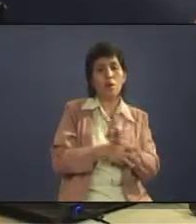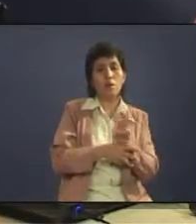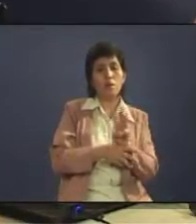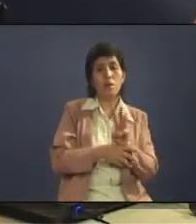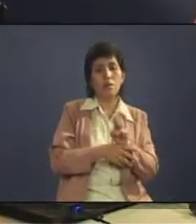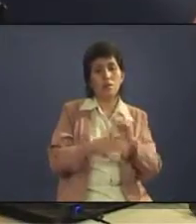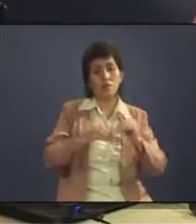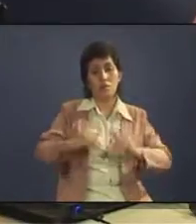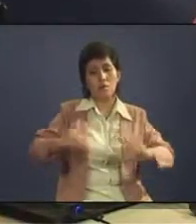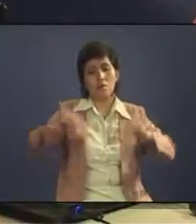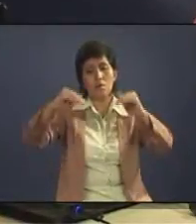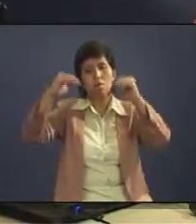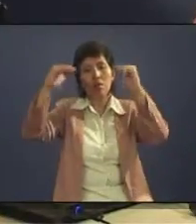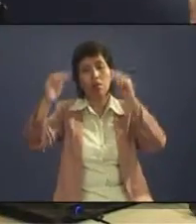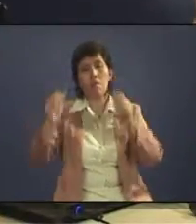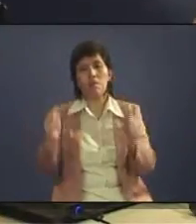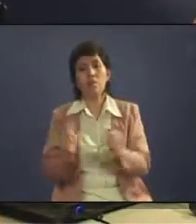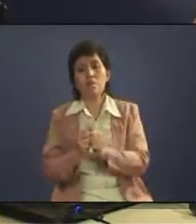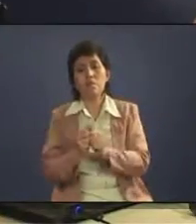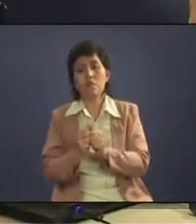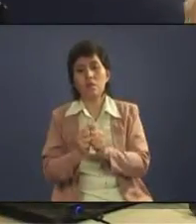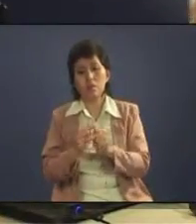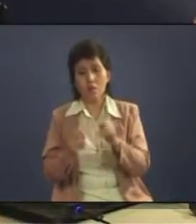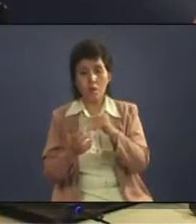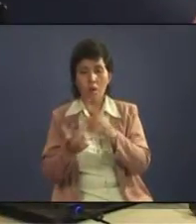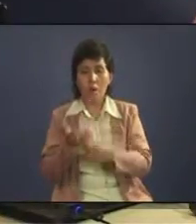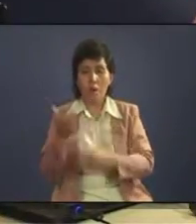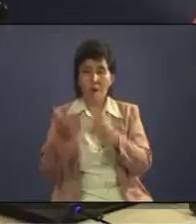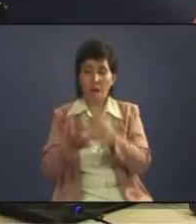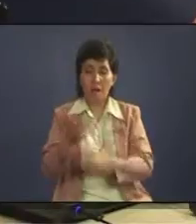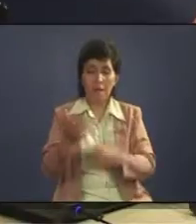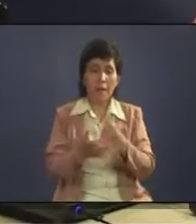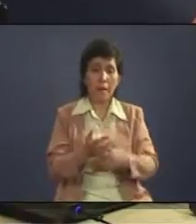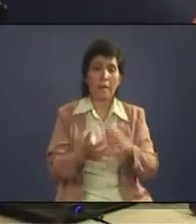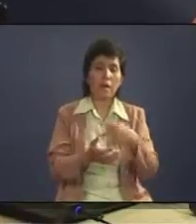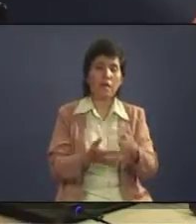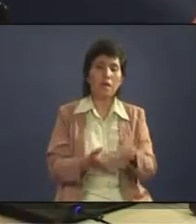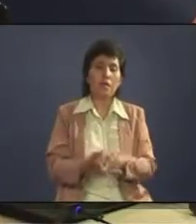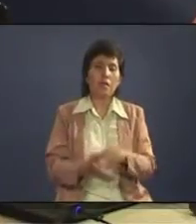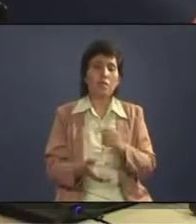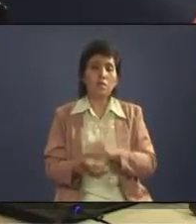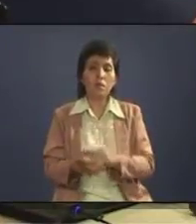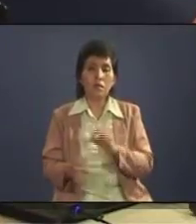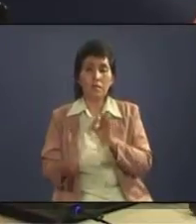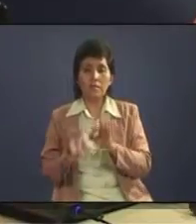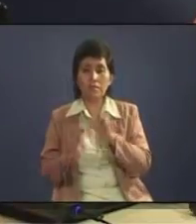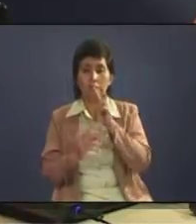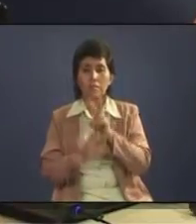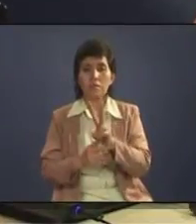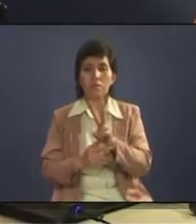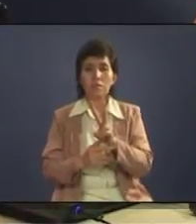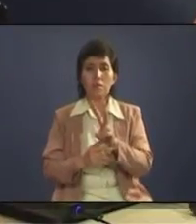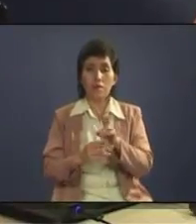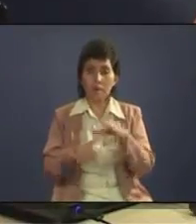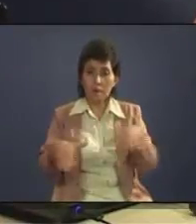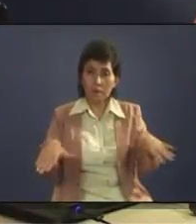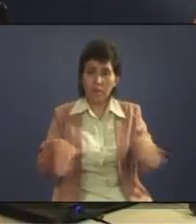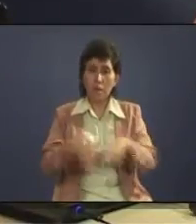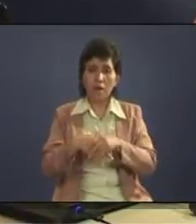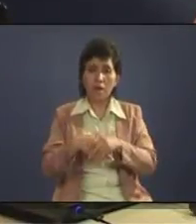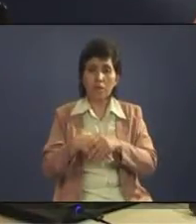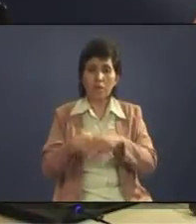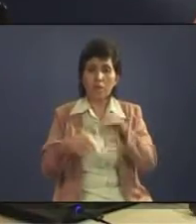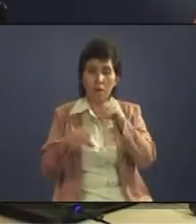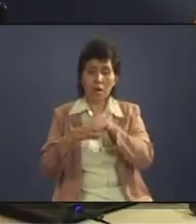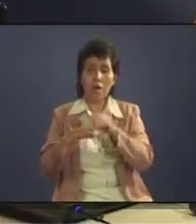up to the reward? Is the cost more than the reward or the reward more than the cost? Now even if you look in a marriage or in a